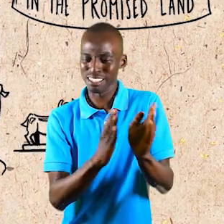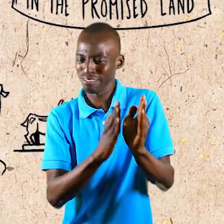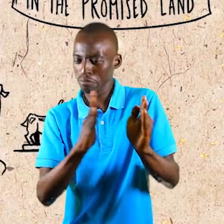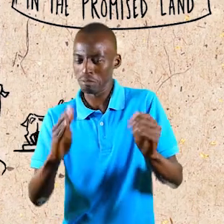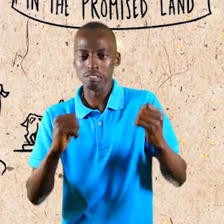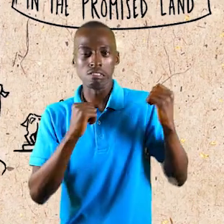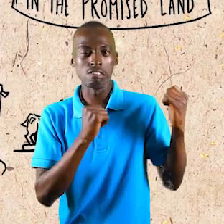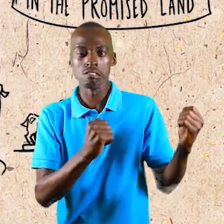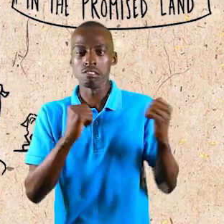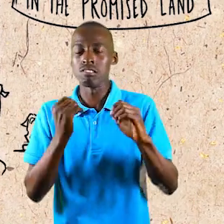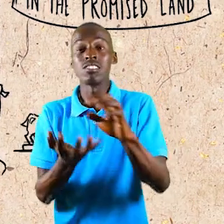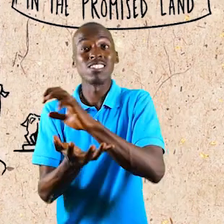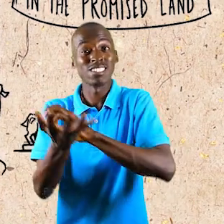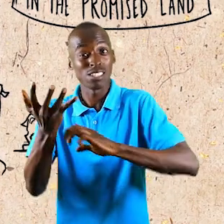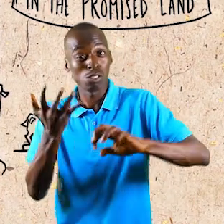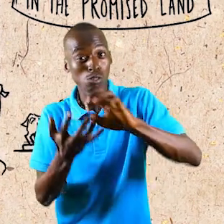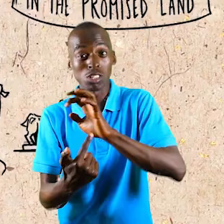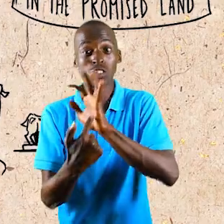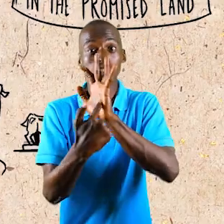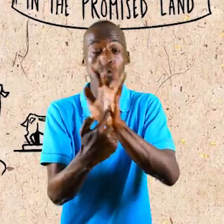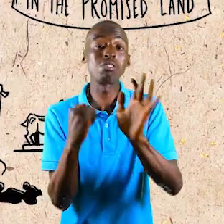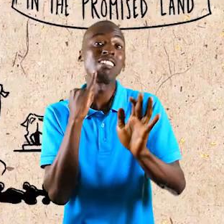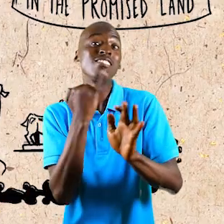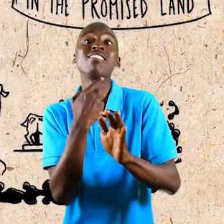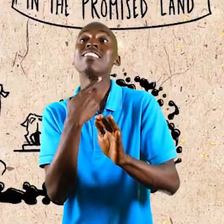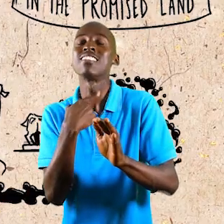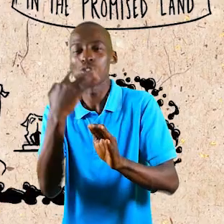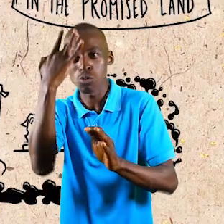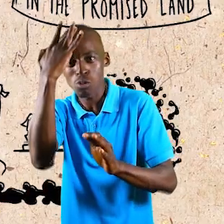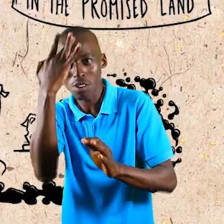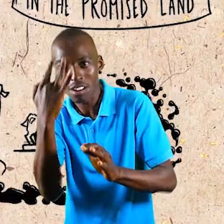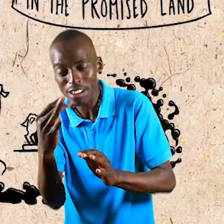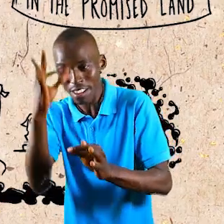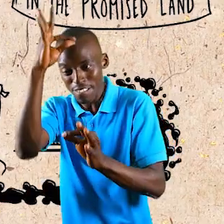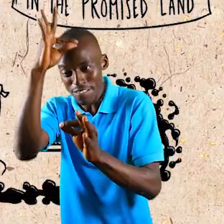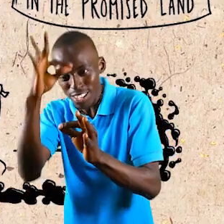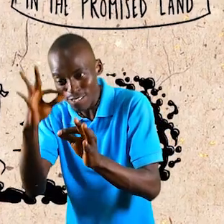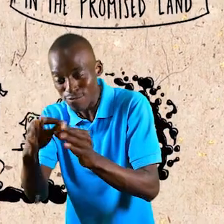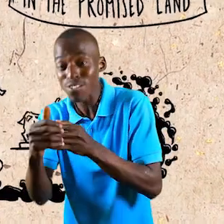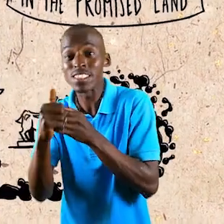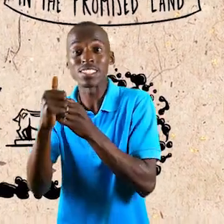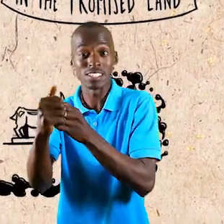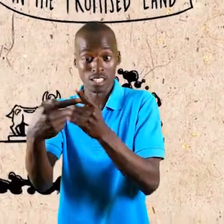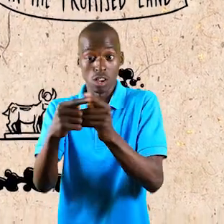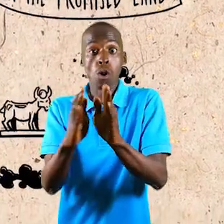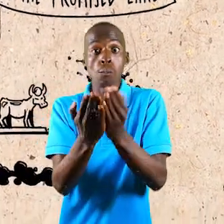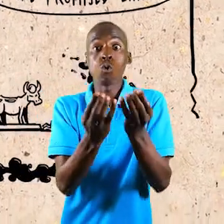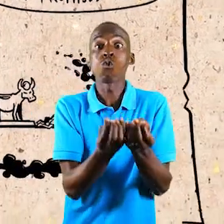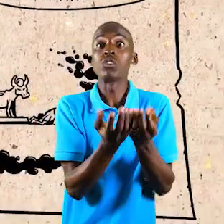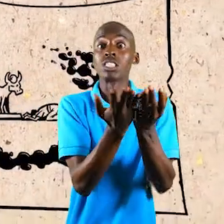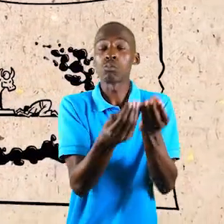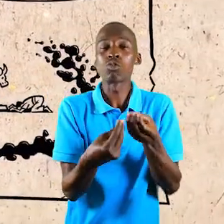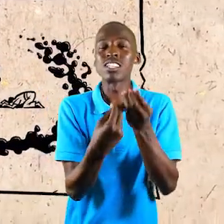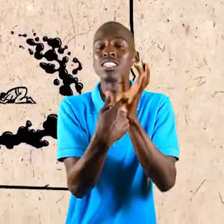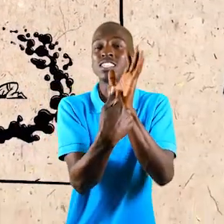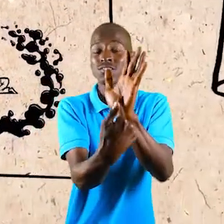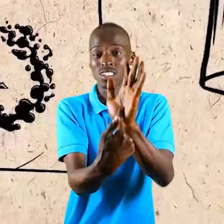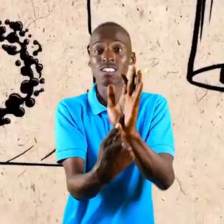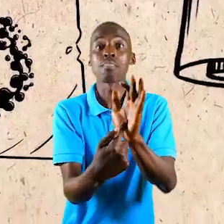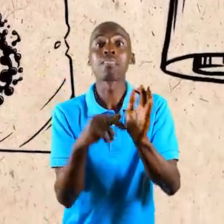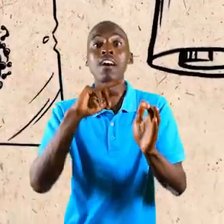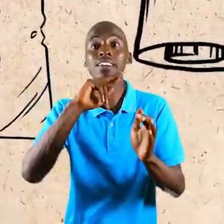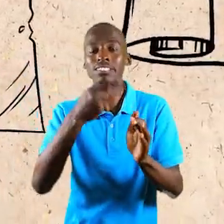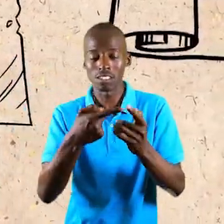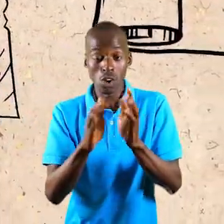of moral chaos, and it showed Israel's need for wise, faithful leaders. The book of Samuel provides an answer to that